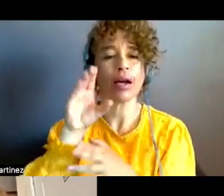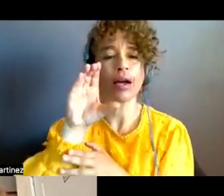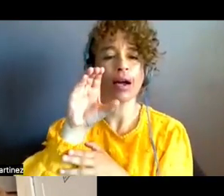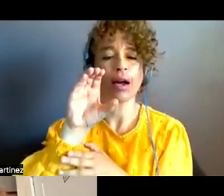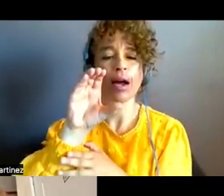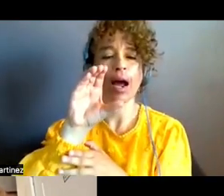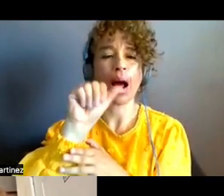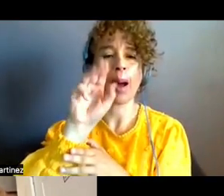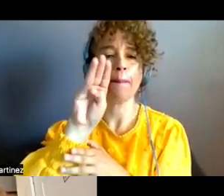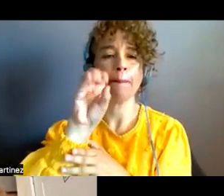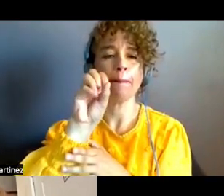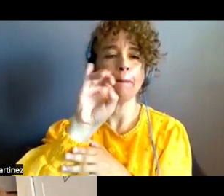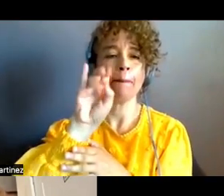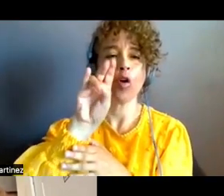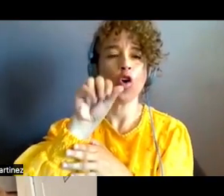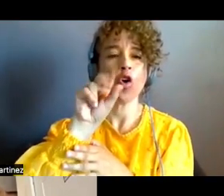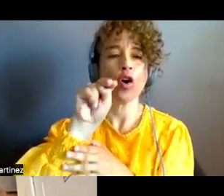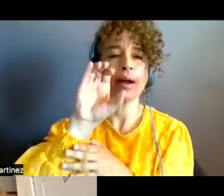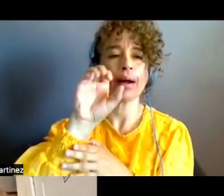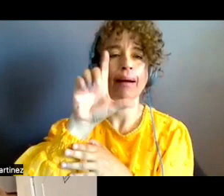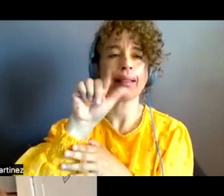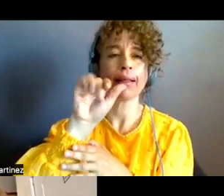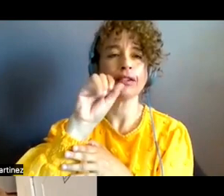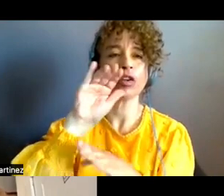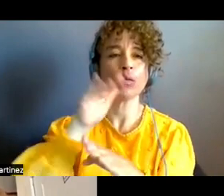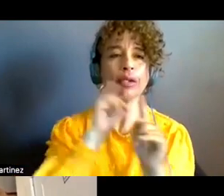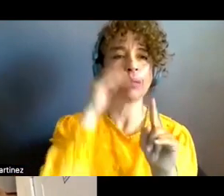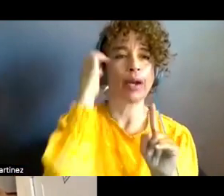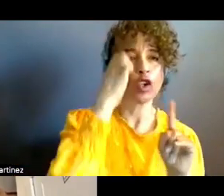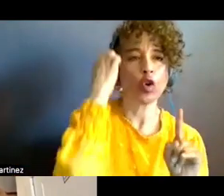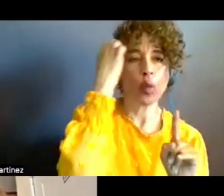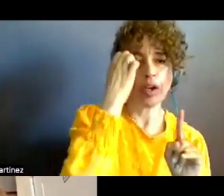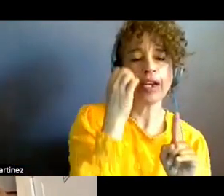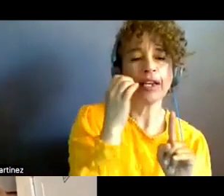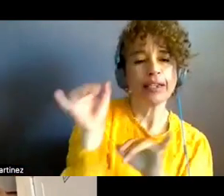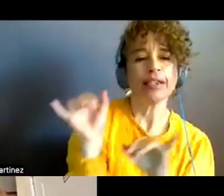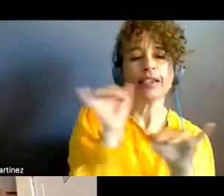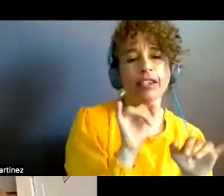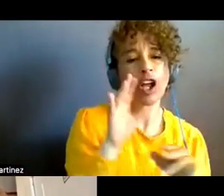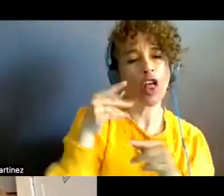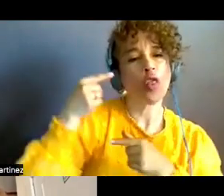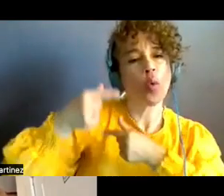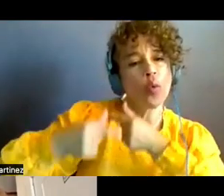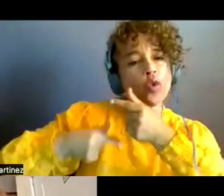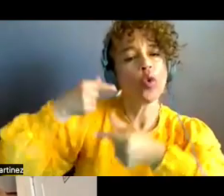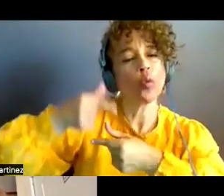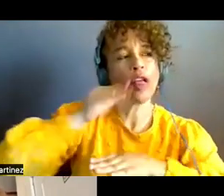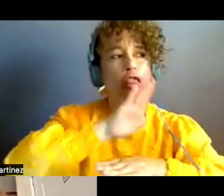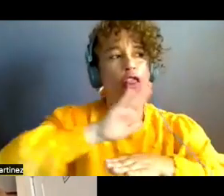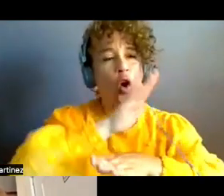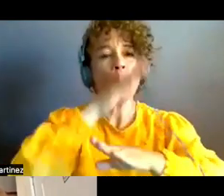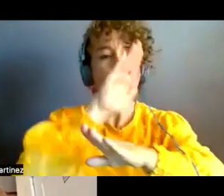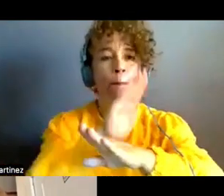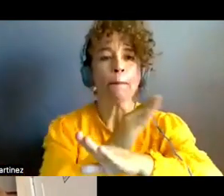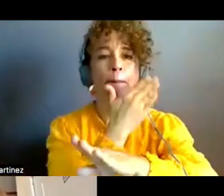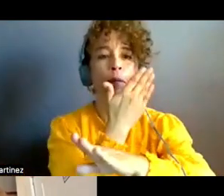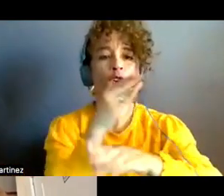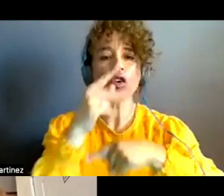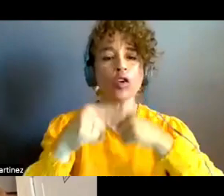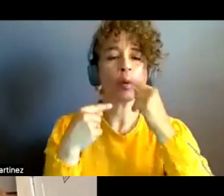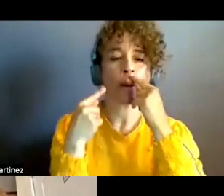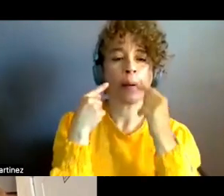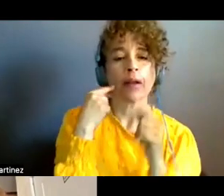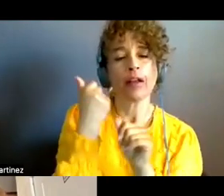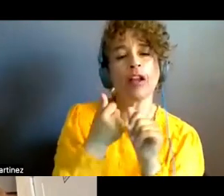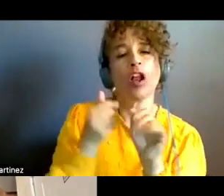classical music. Isn't like European classical music, obviously, but it's their tradition, their instruments. Yeah, at Middlesex, I teach